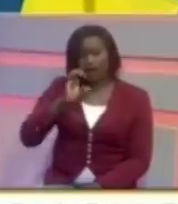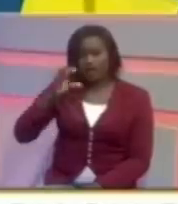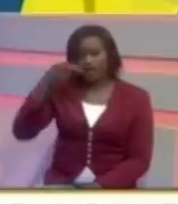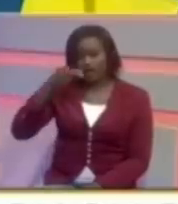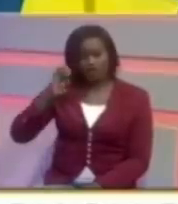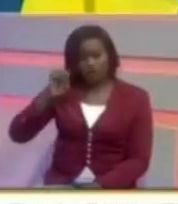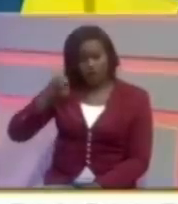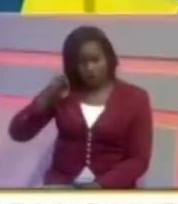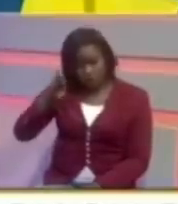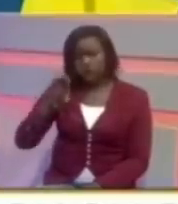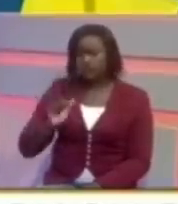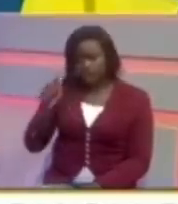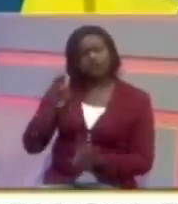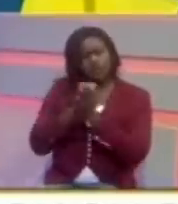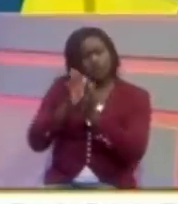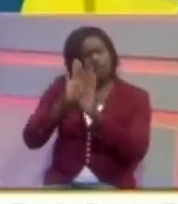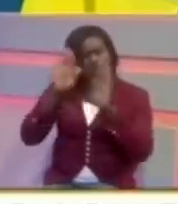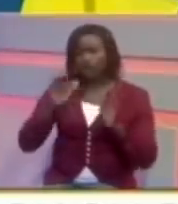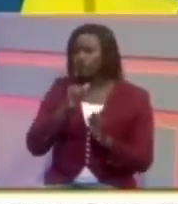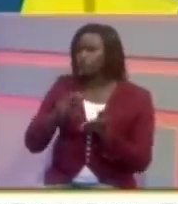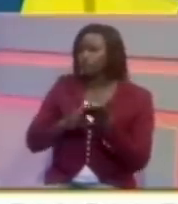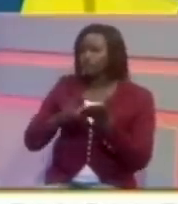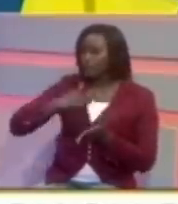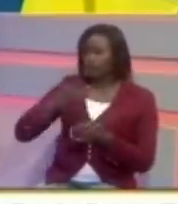because I don't want to be